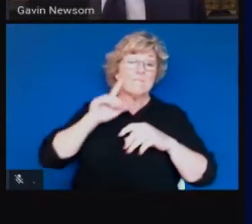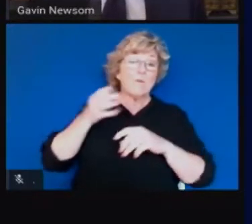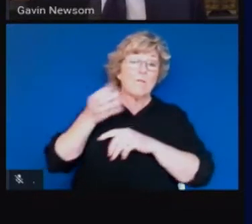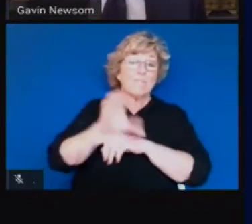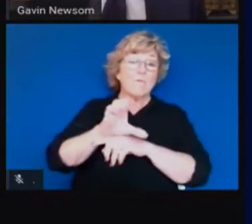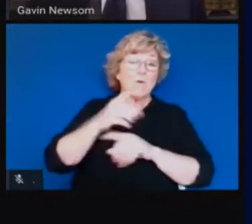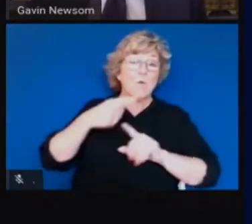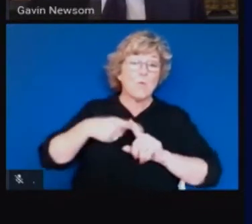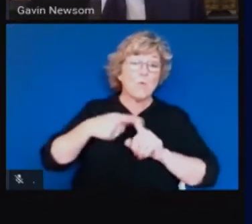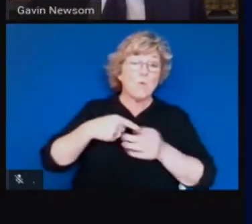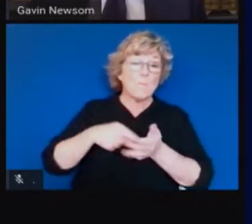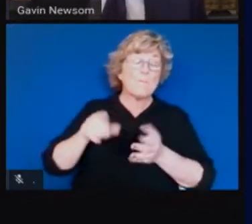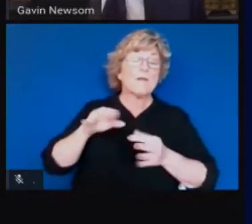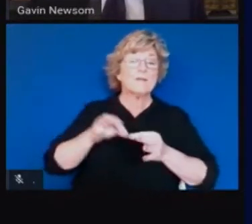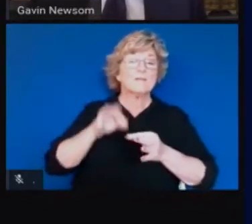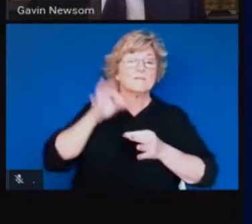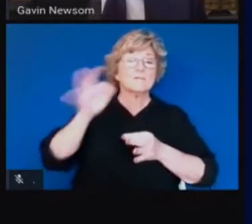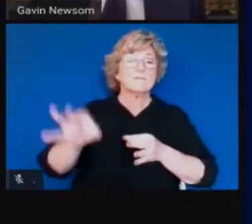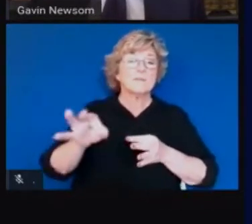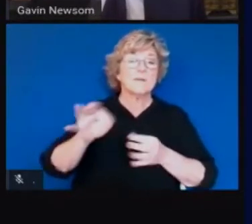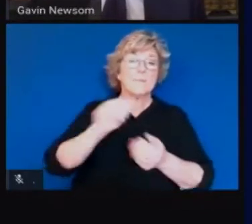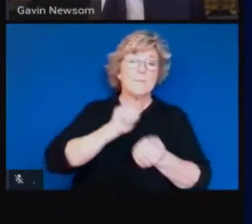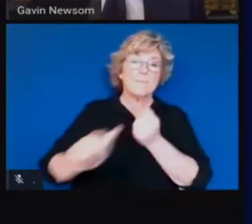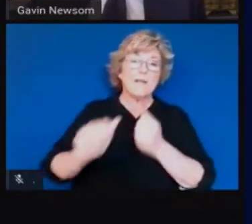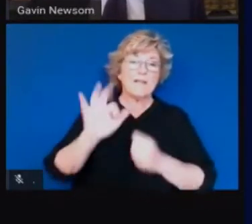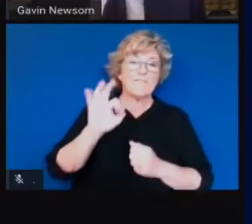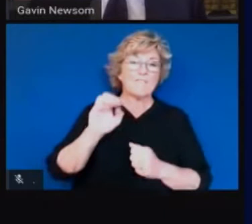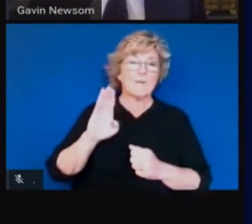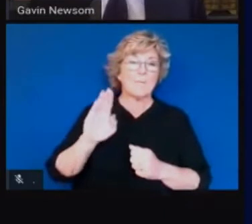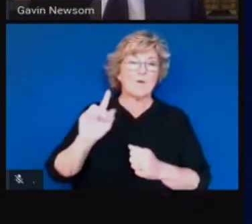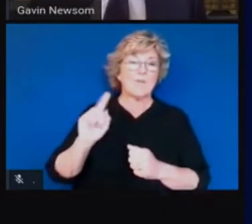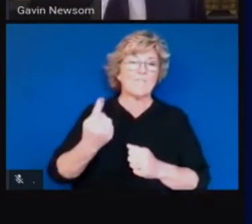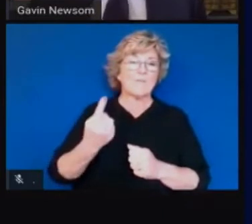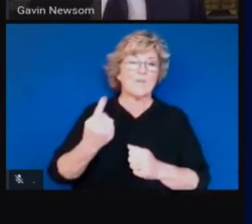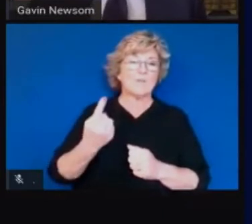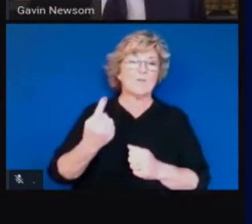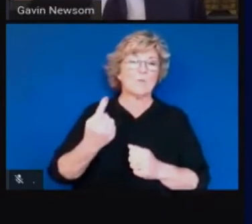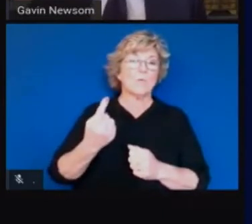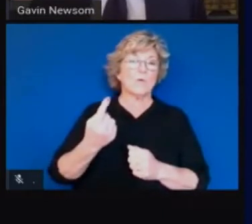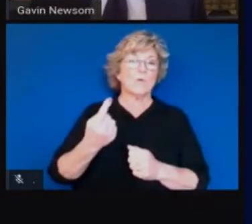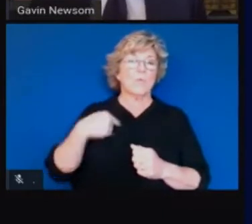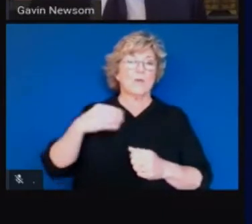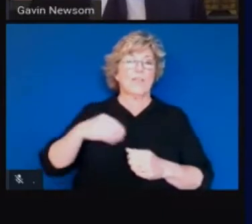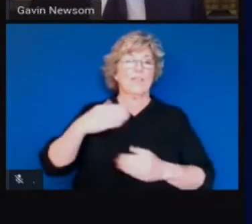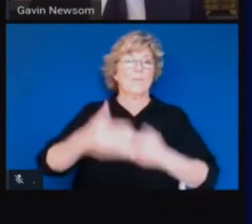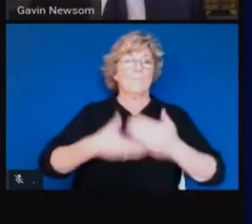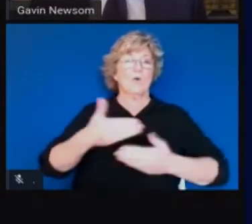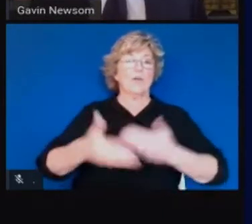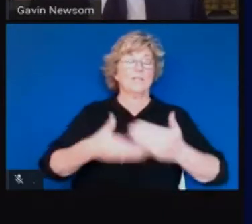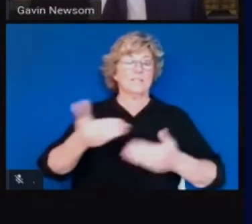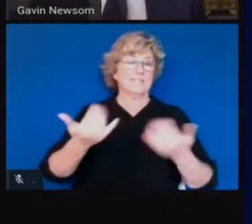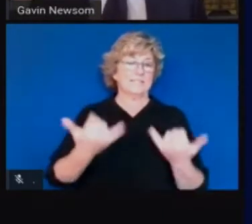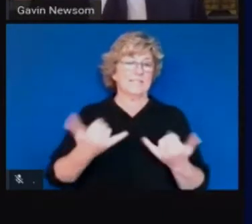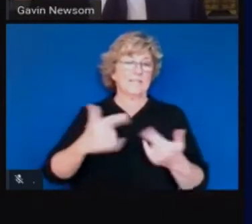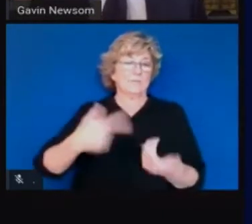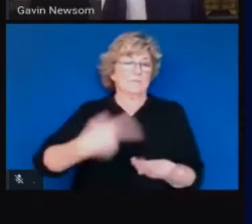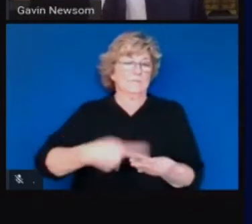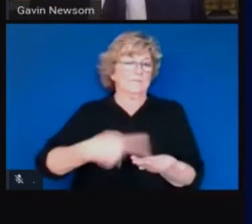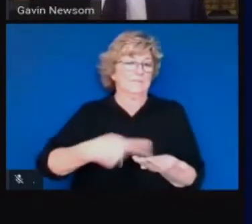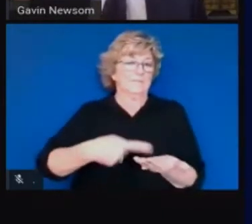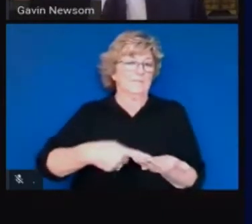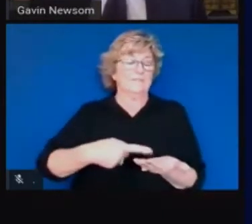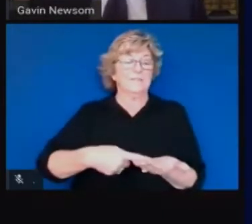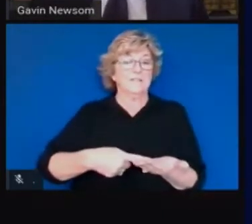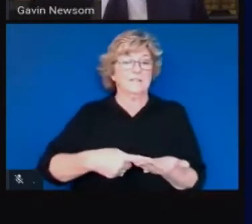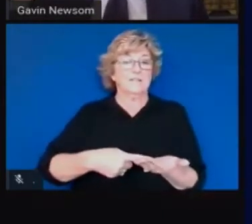it, we're going to continue to have to work in that same spirit of collaboration. We are in that process as we speak. That